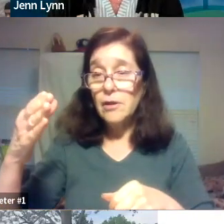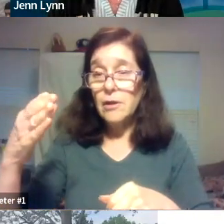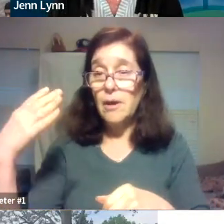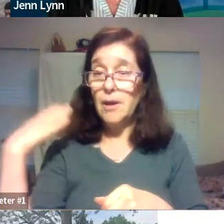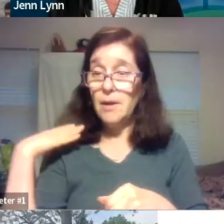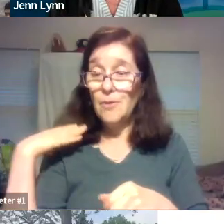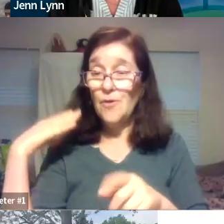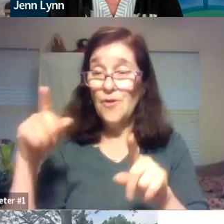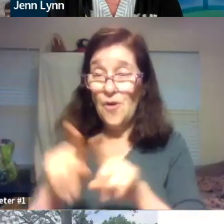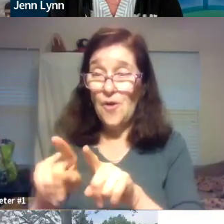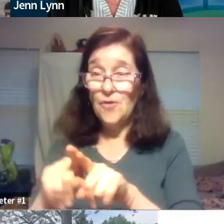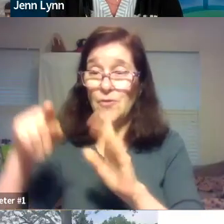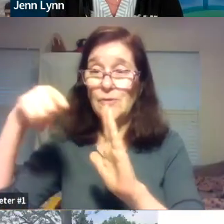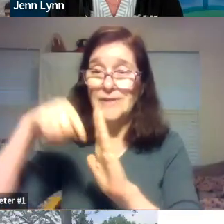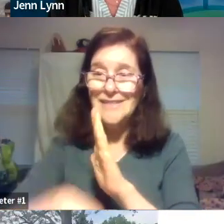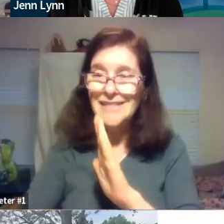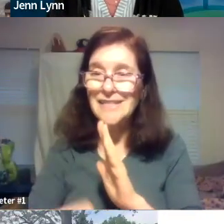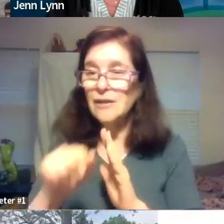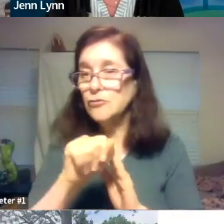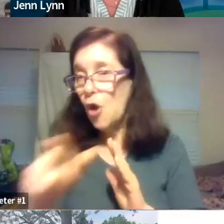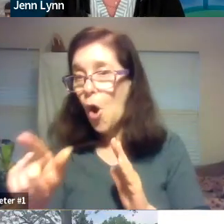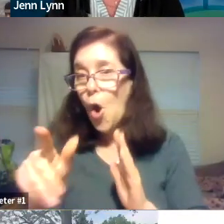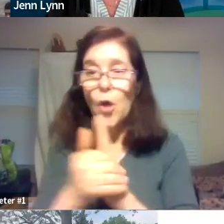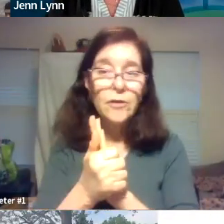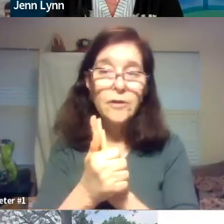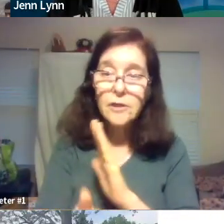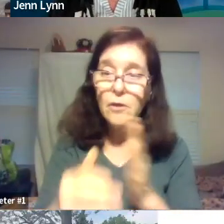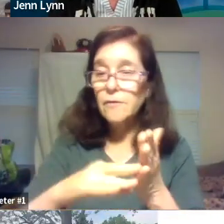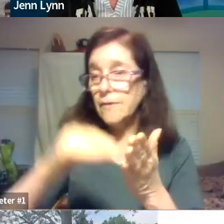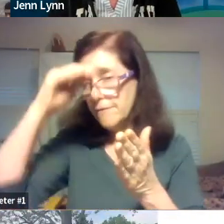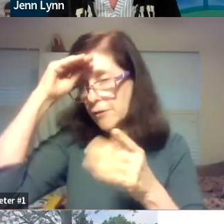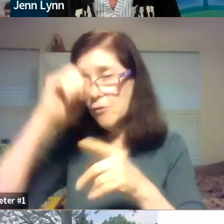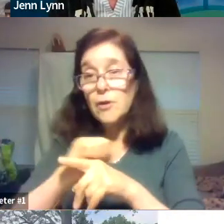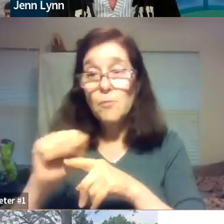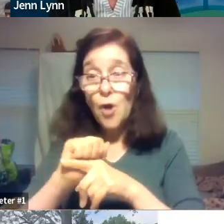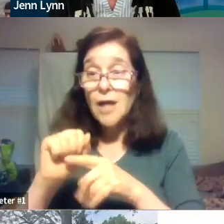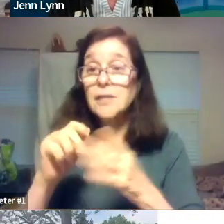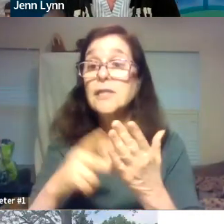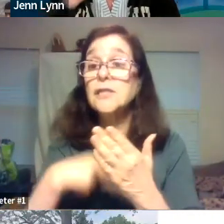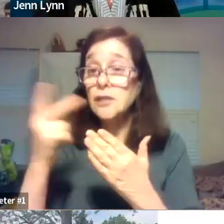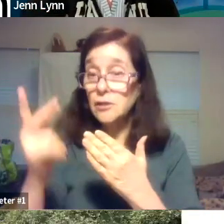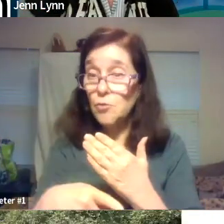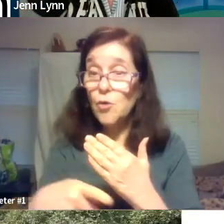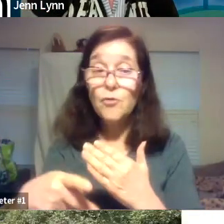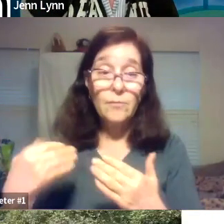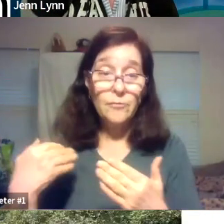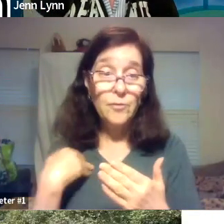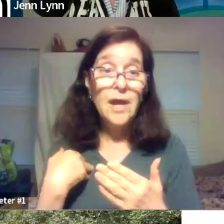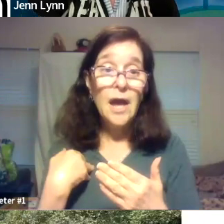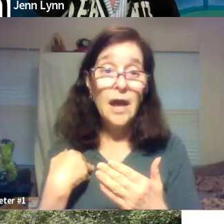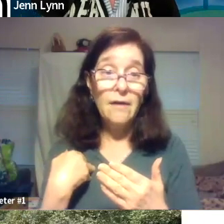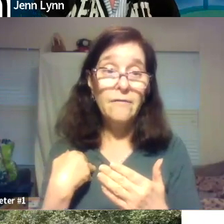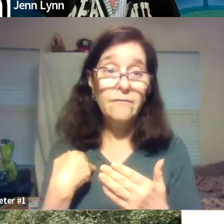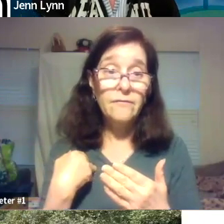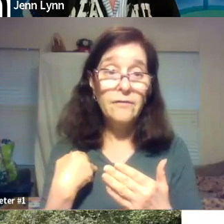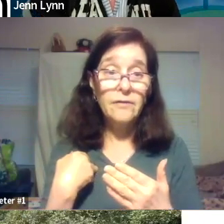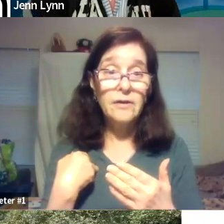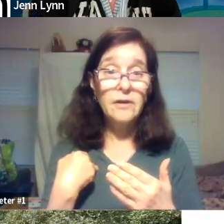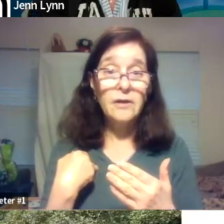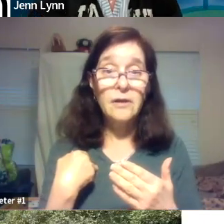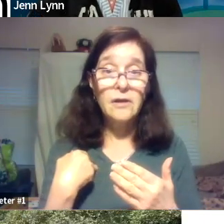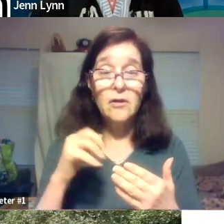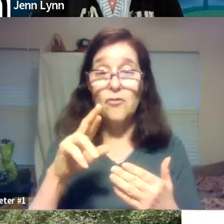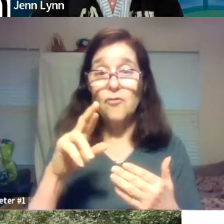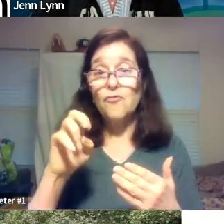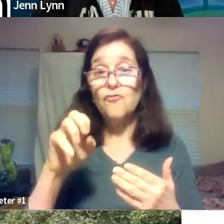details all the skills that they've learned and practiced in our programs. You can go ahead to the next page. Our respite, like